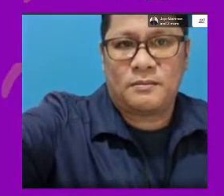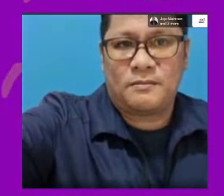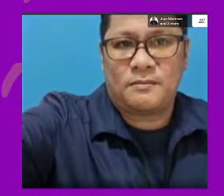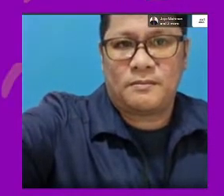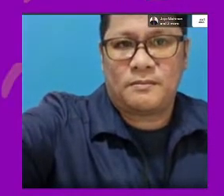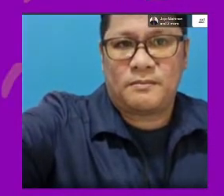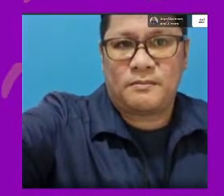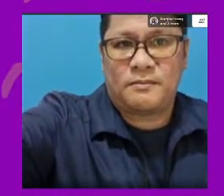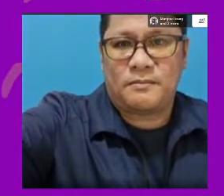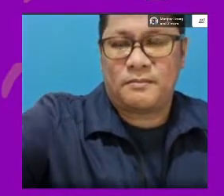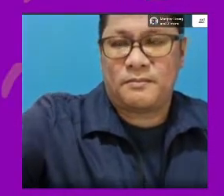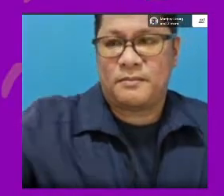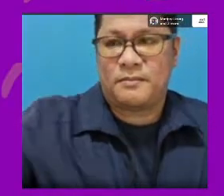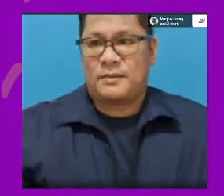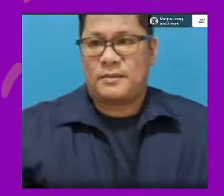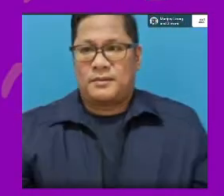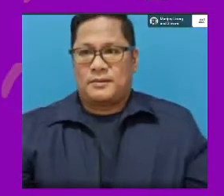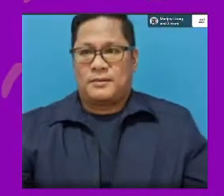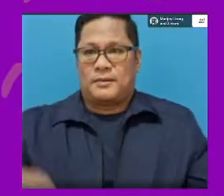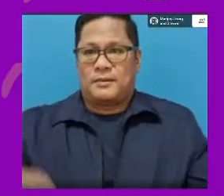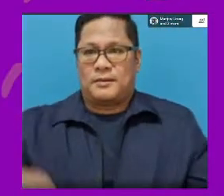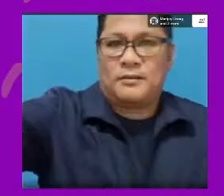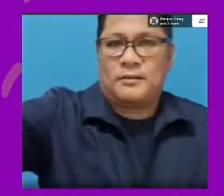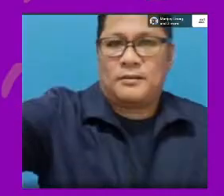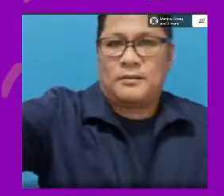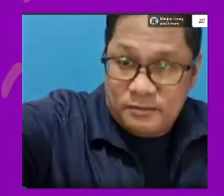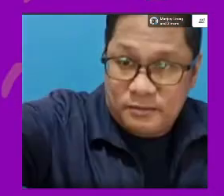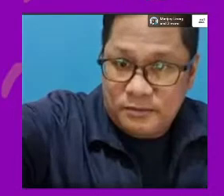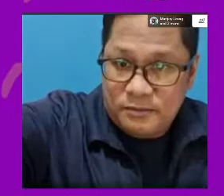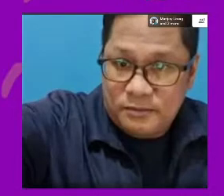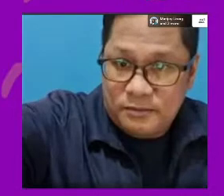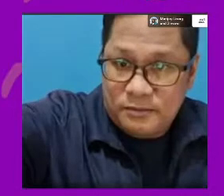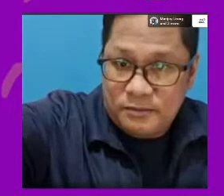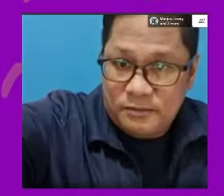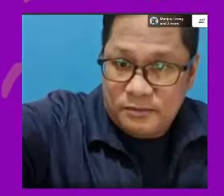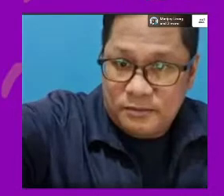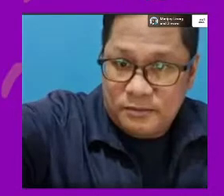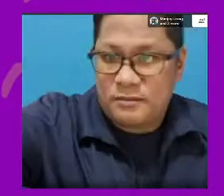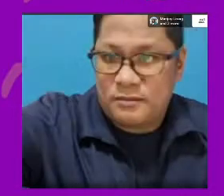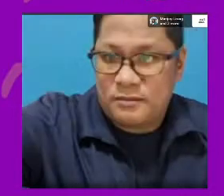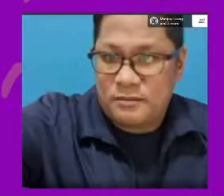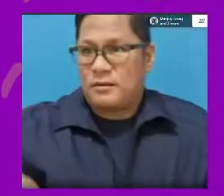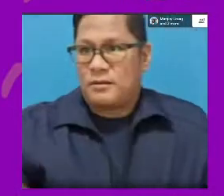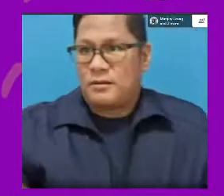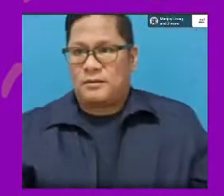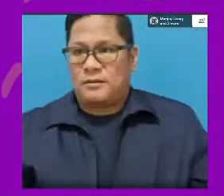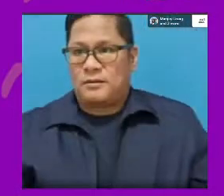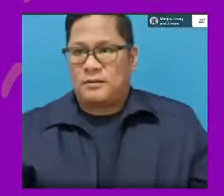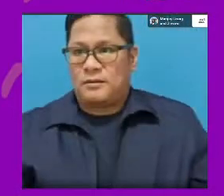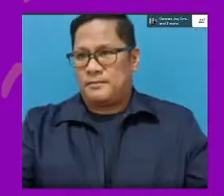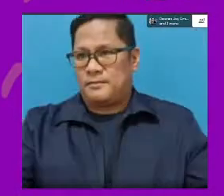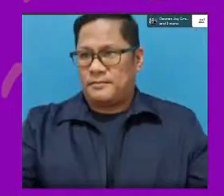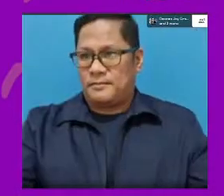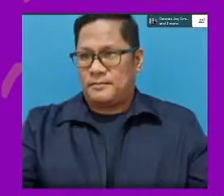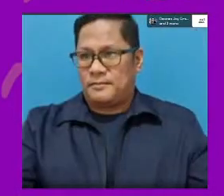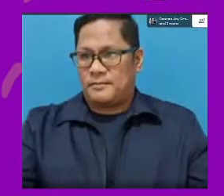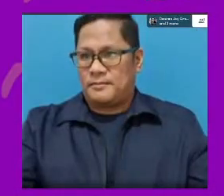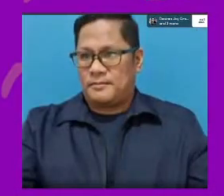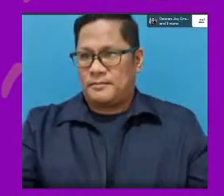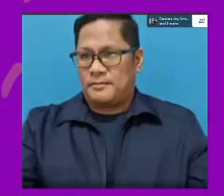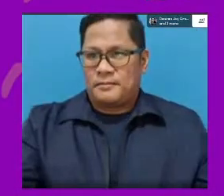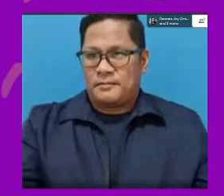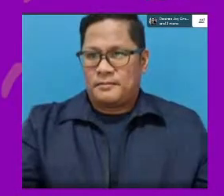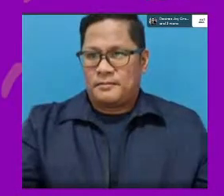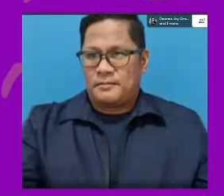Thank you, USAID, for empowering me through the training on risk communication and community engagement. The